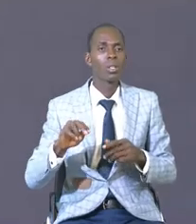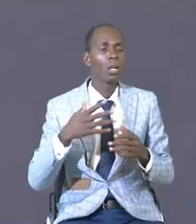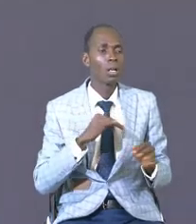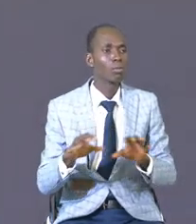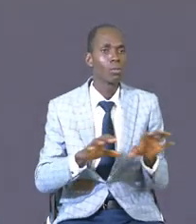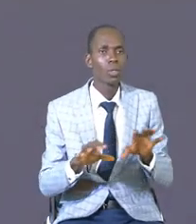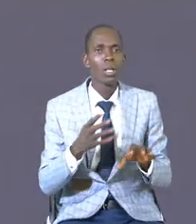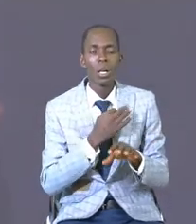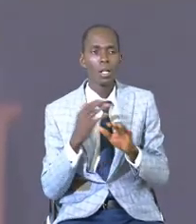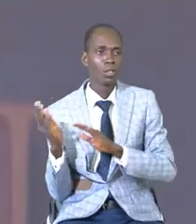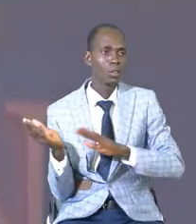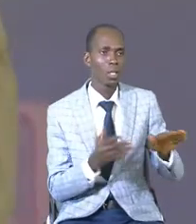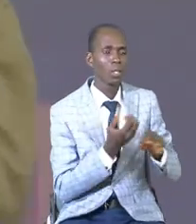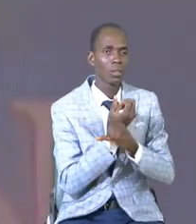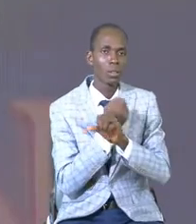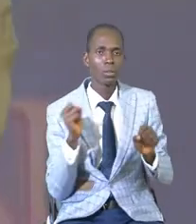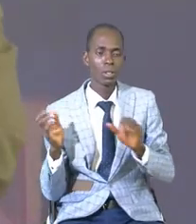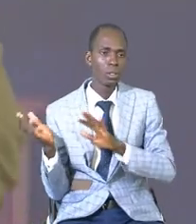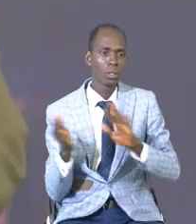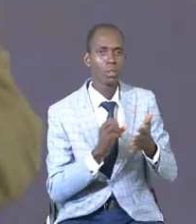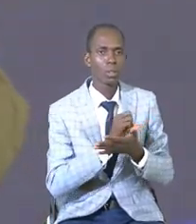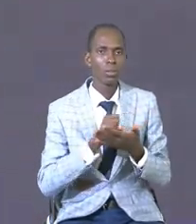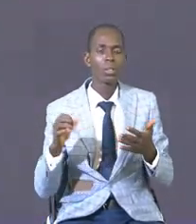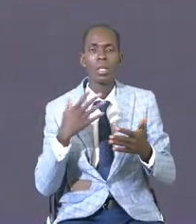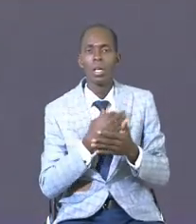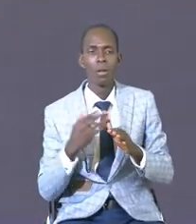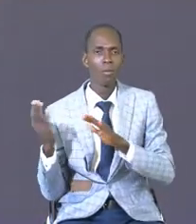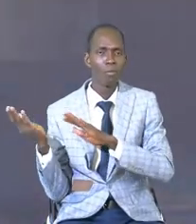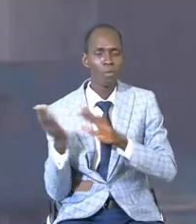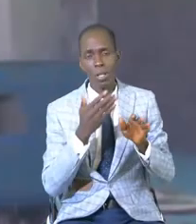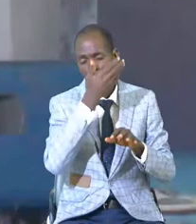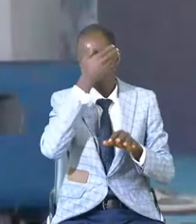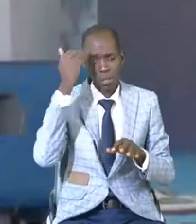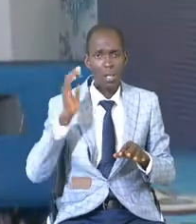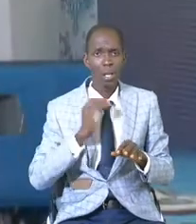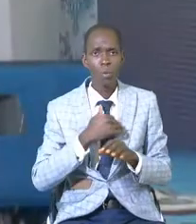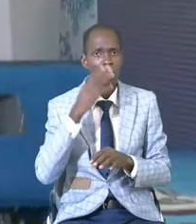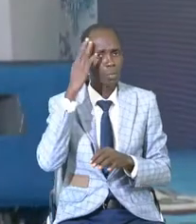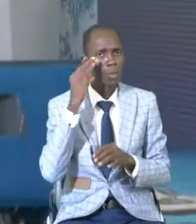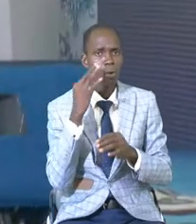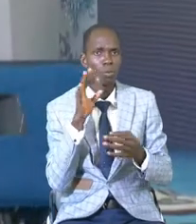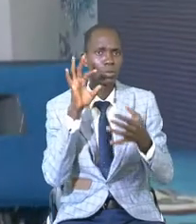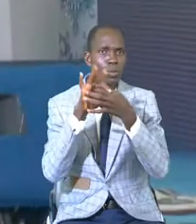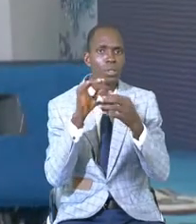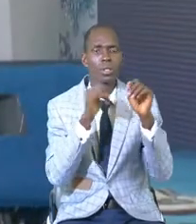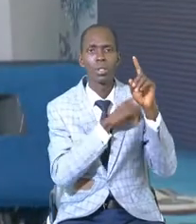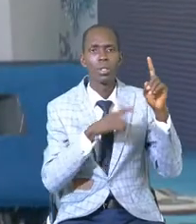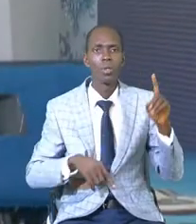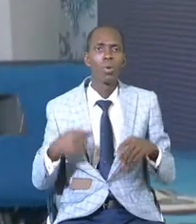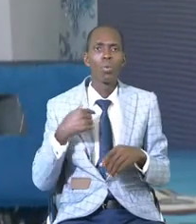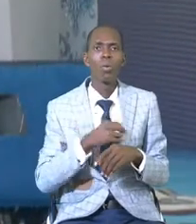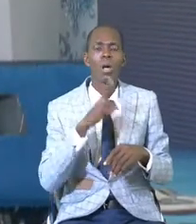and forget our experience of linking up with the Lord. We are made partakers of Christ if